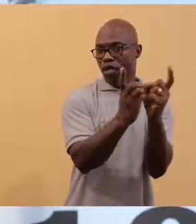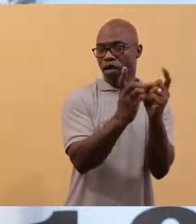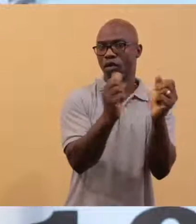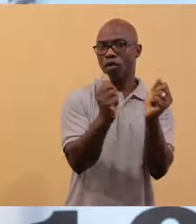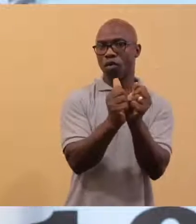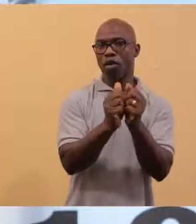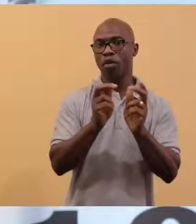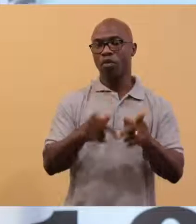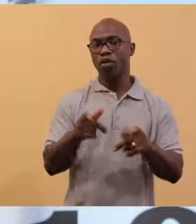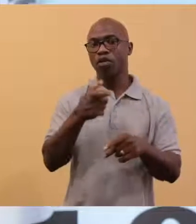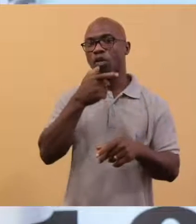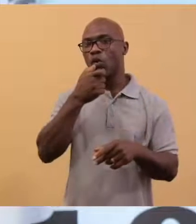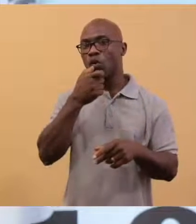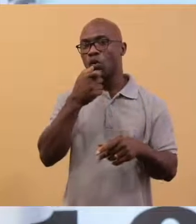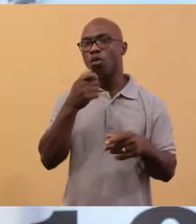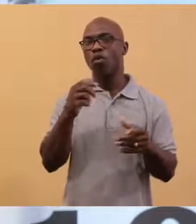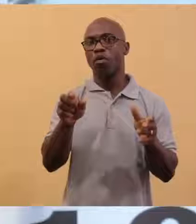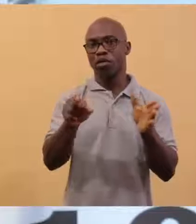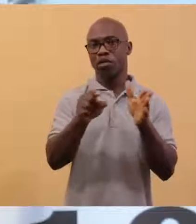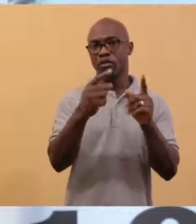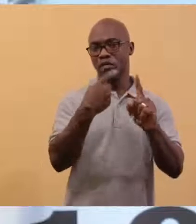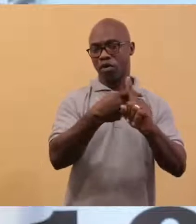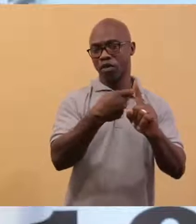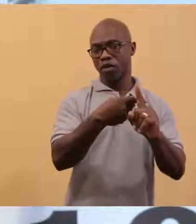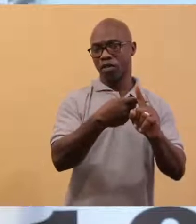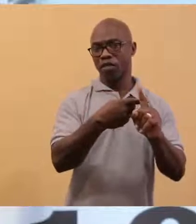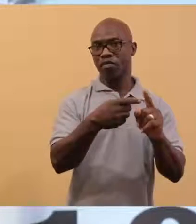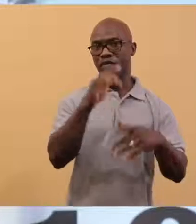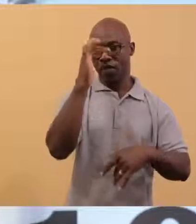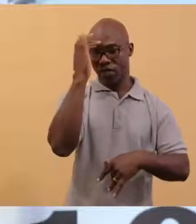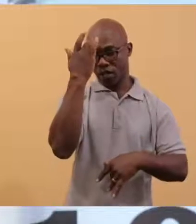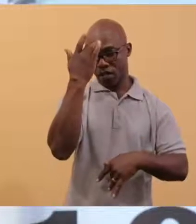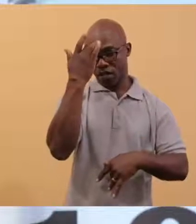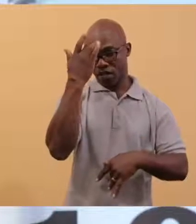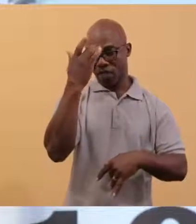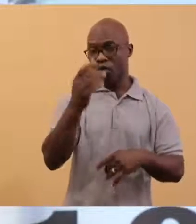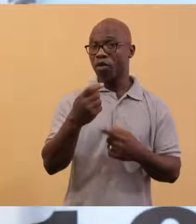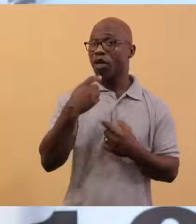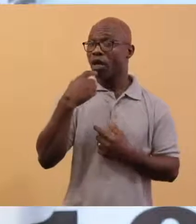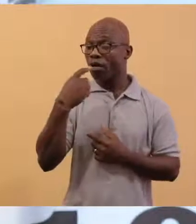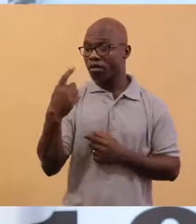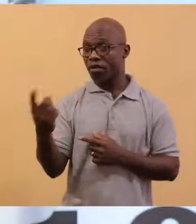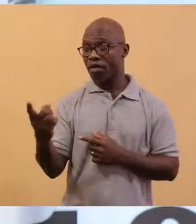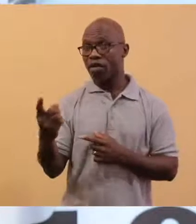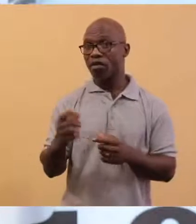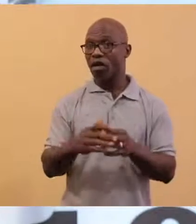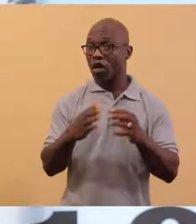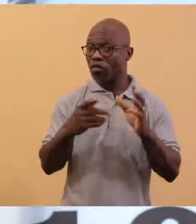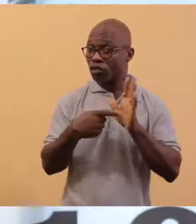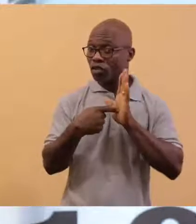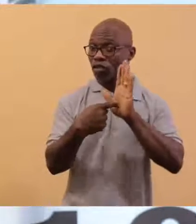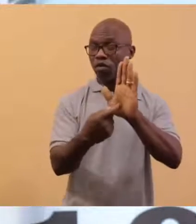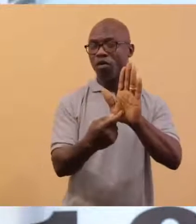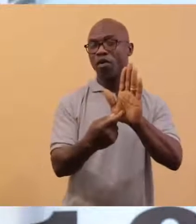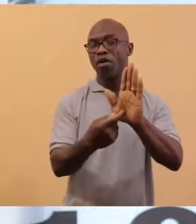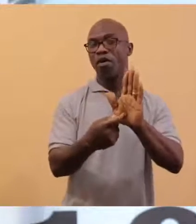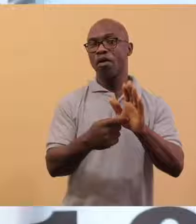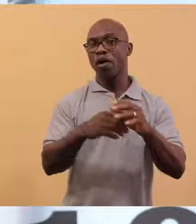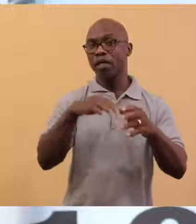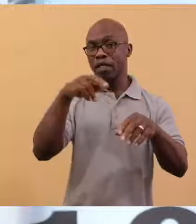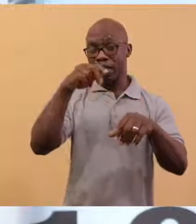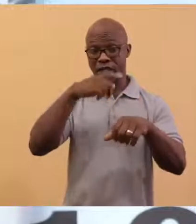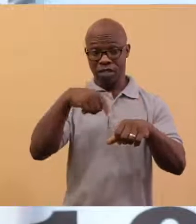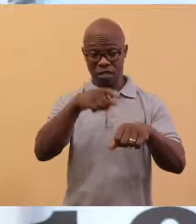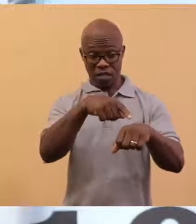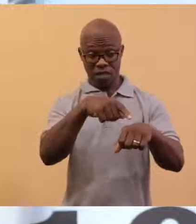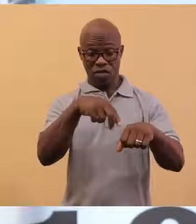who is positive. We have indicated that a large number of positive cases in both of these